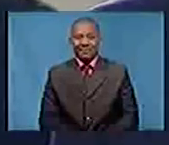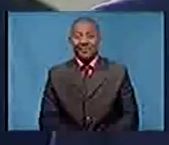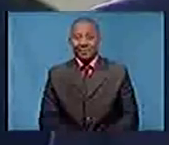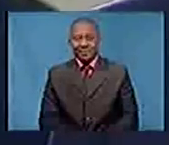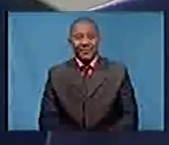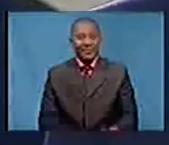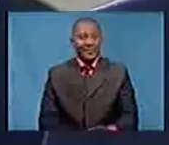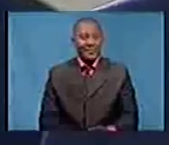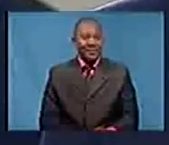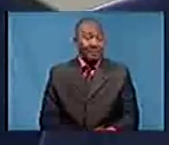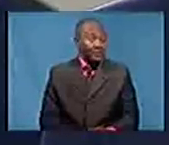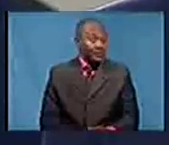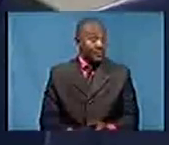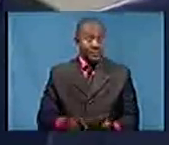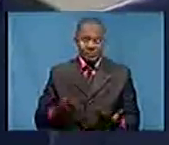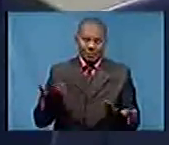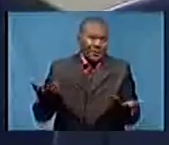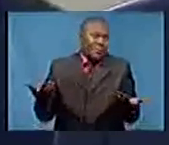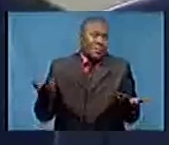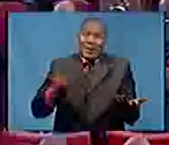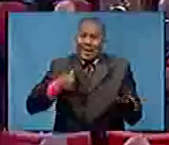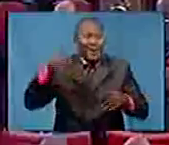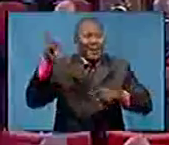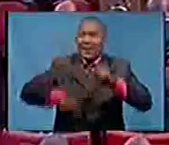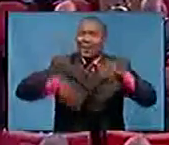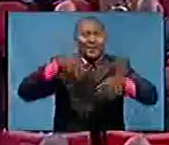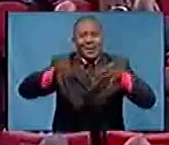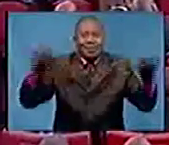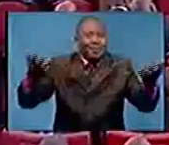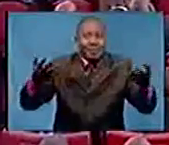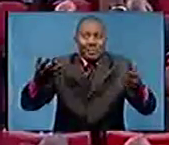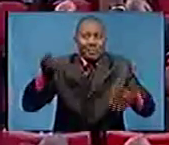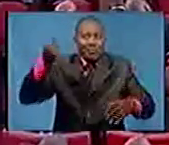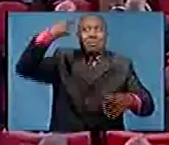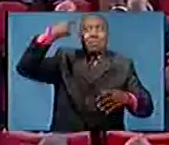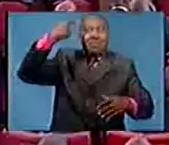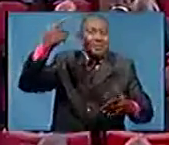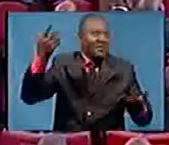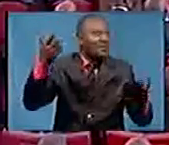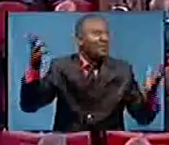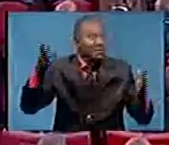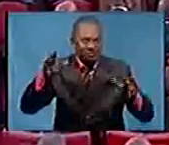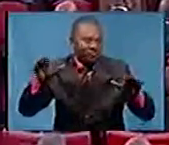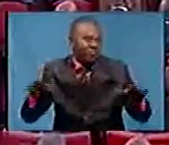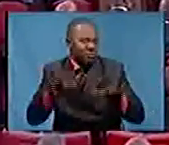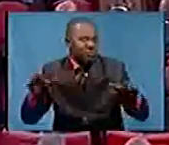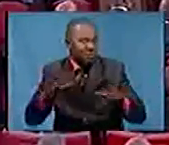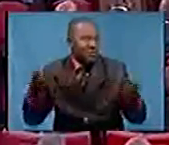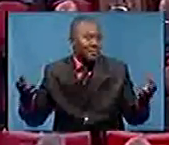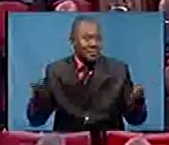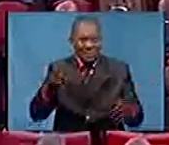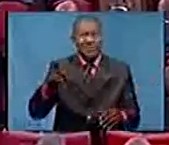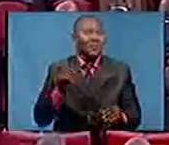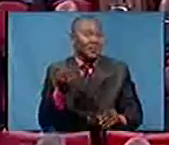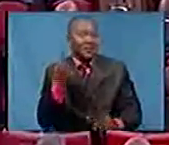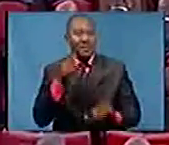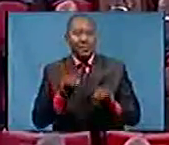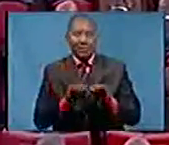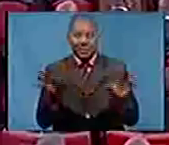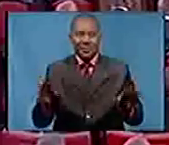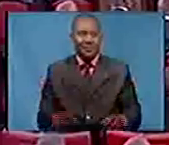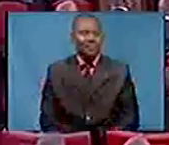Because, my Lord, what other explanation can you have when he understands? But you see, when those things